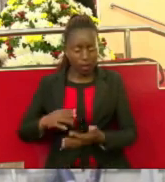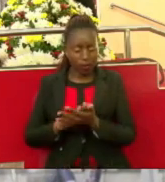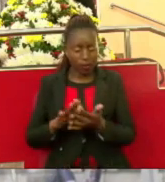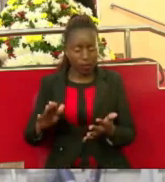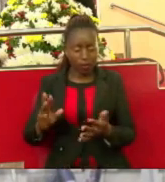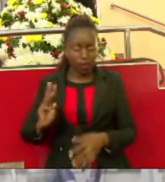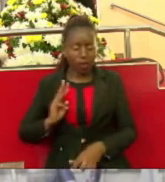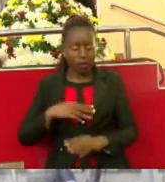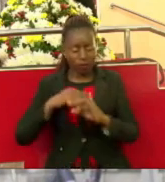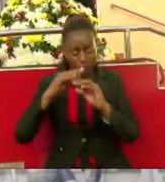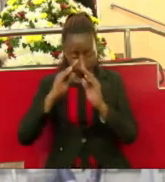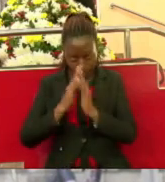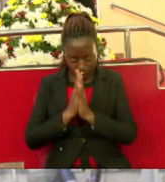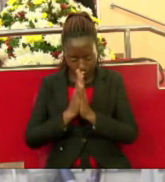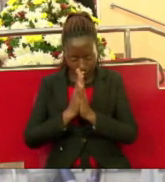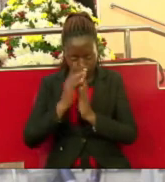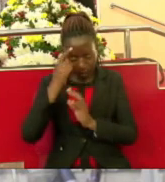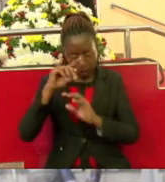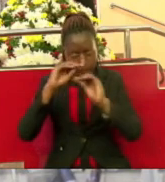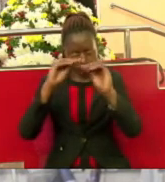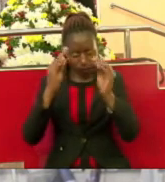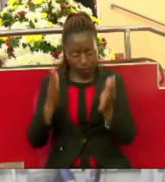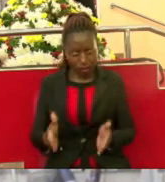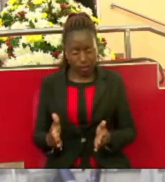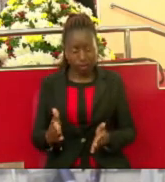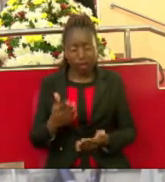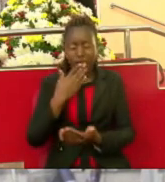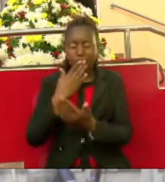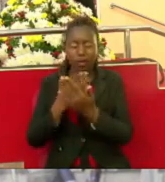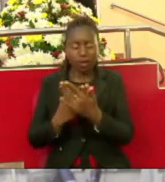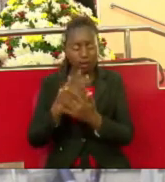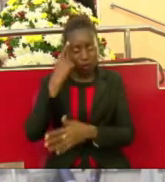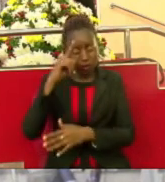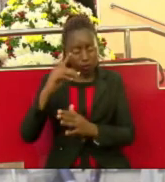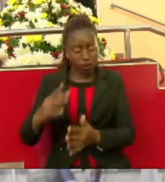teachers. Father, we thank you for the dedication that we have seen.